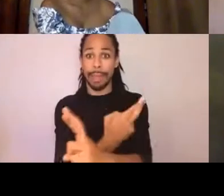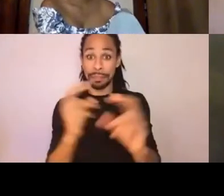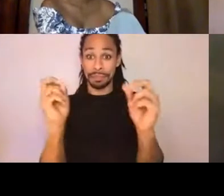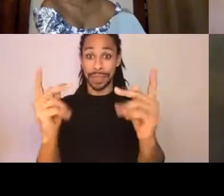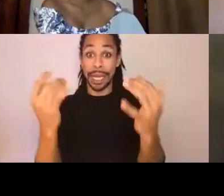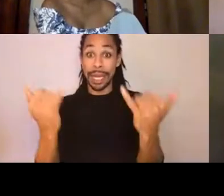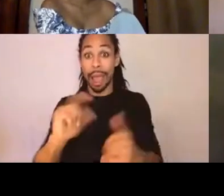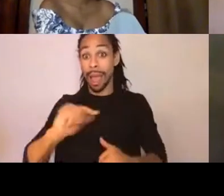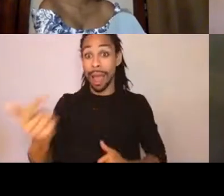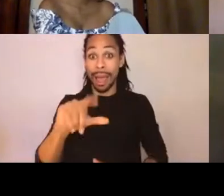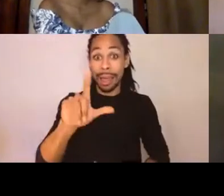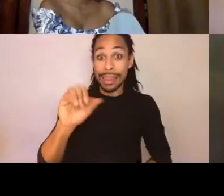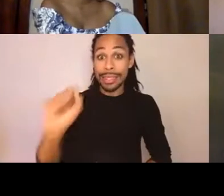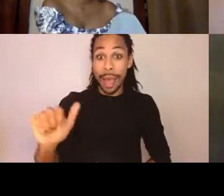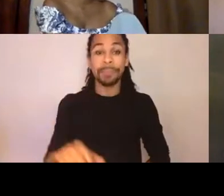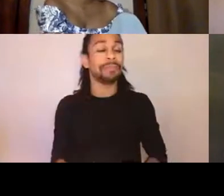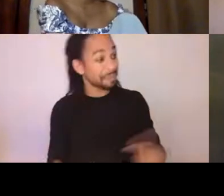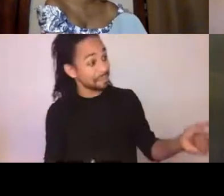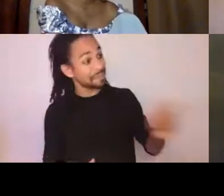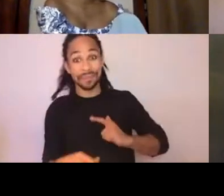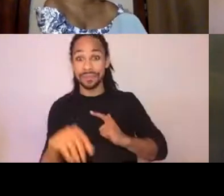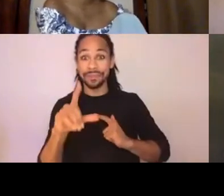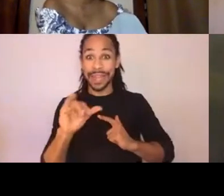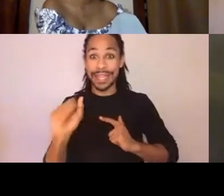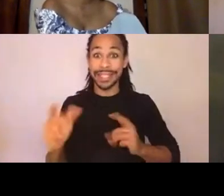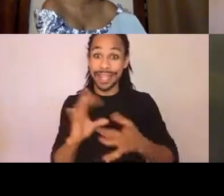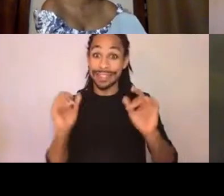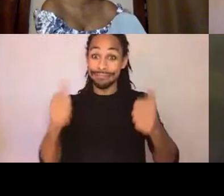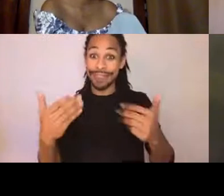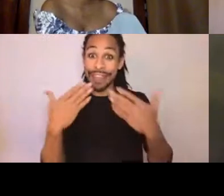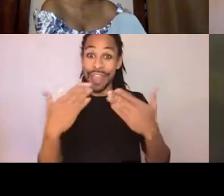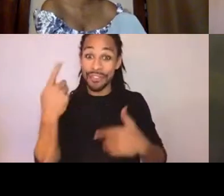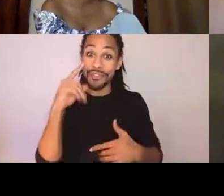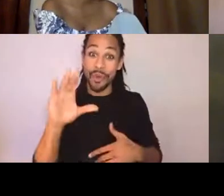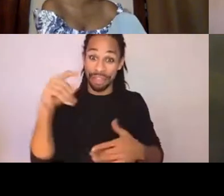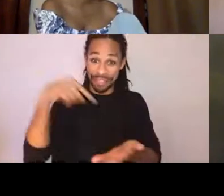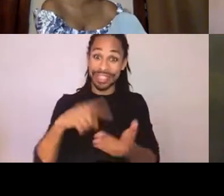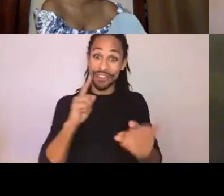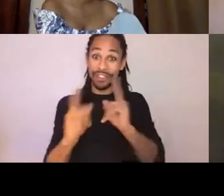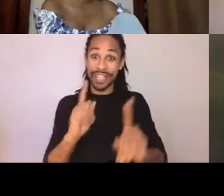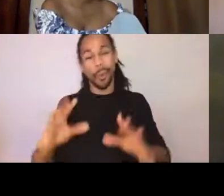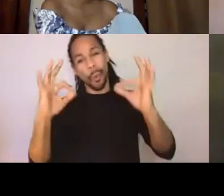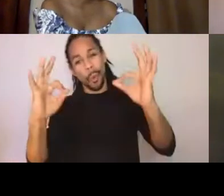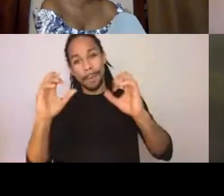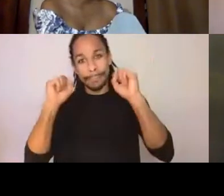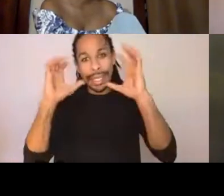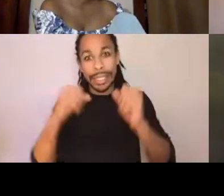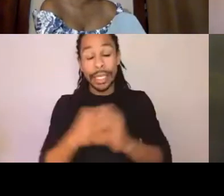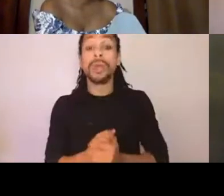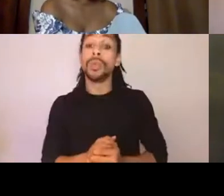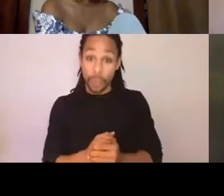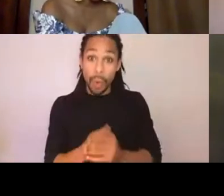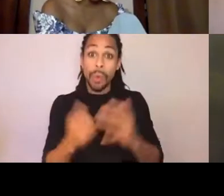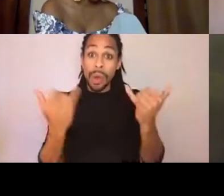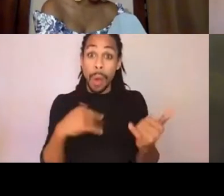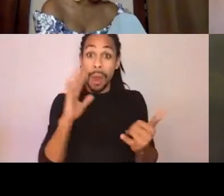you. Yeah. Yes, thank you. Thank you all for that conversation. That was amazing. So I'm gonna ask